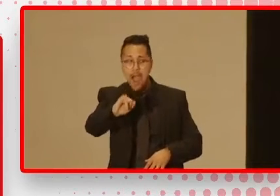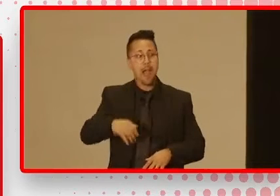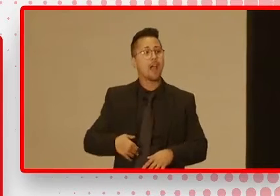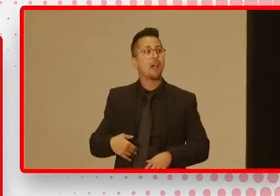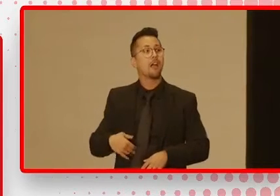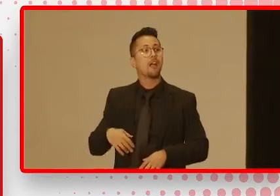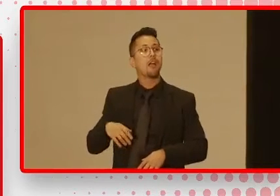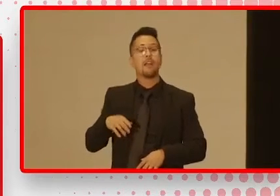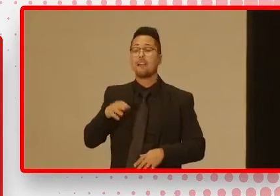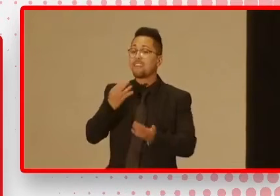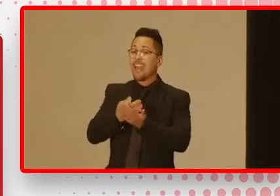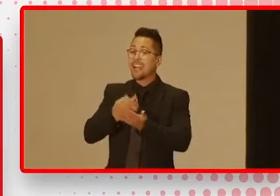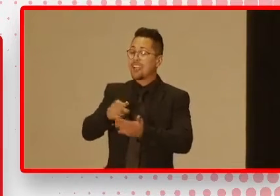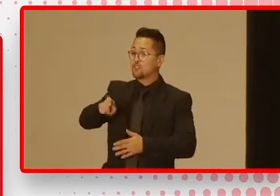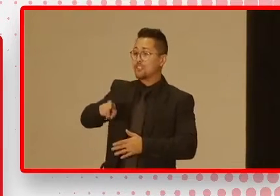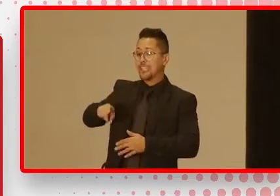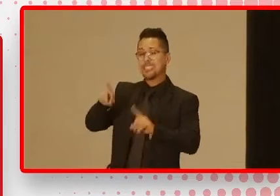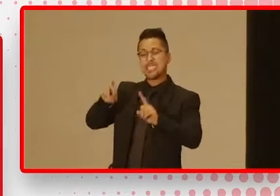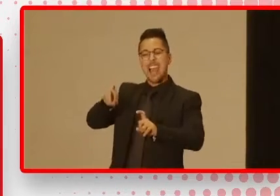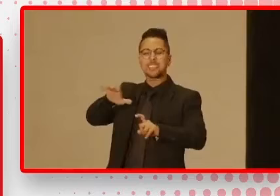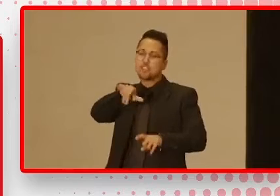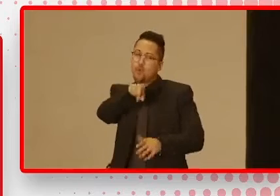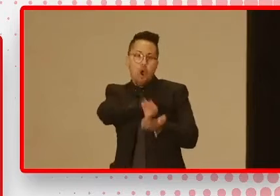needs testing, you are exempt from that.